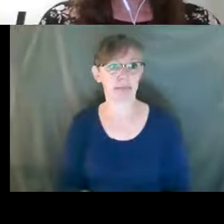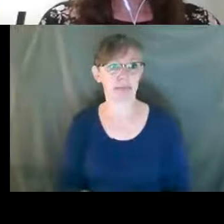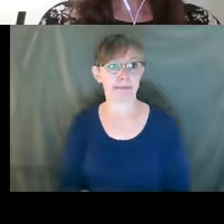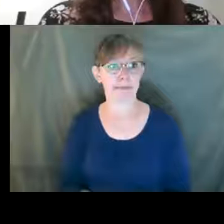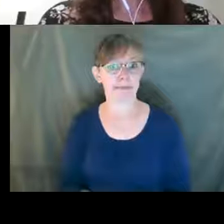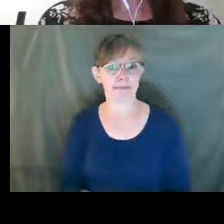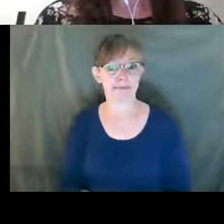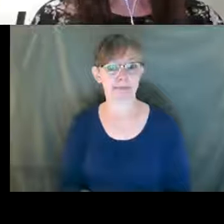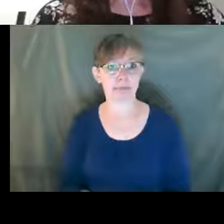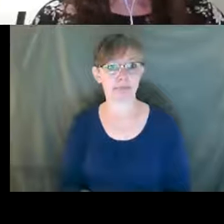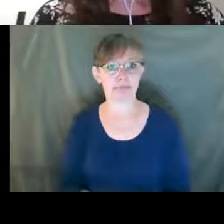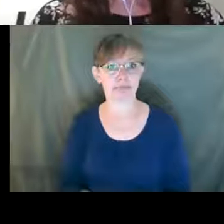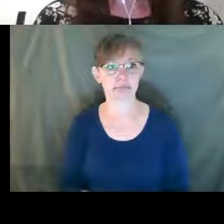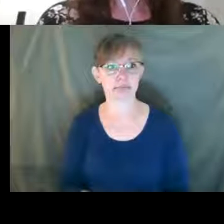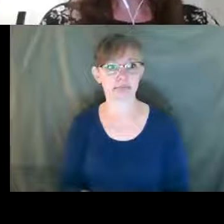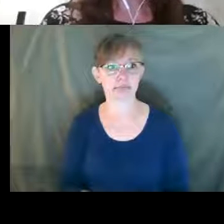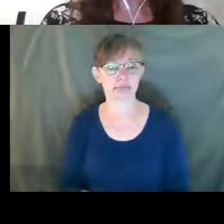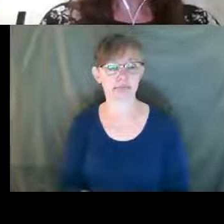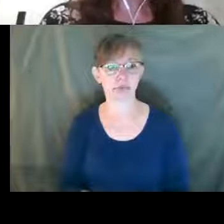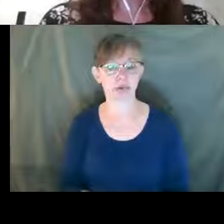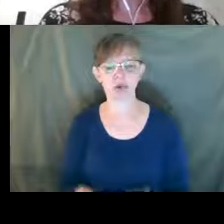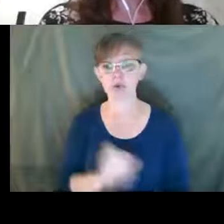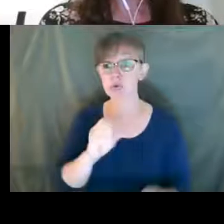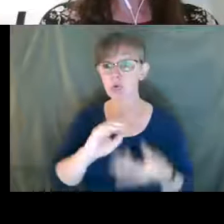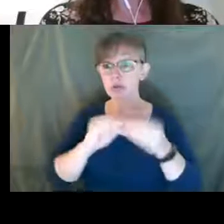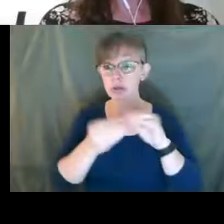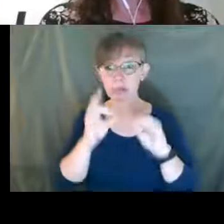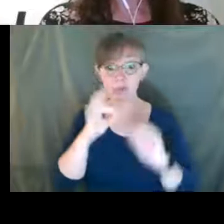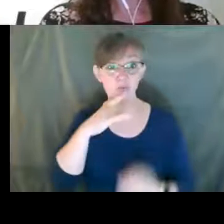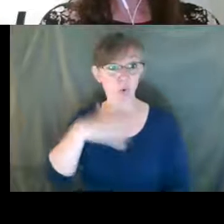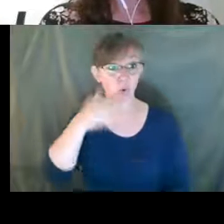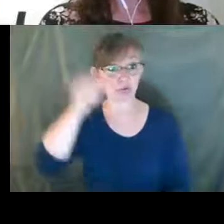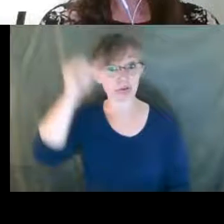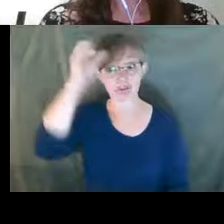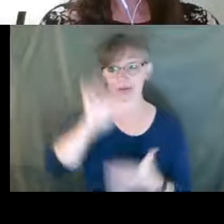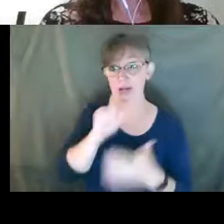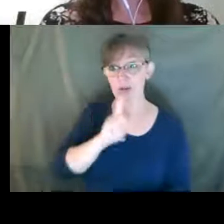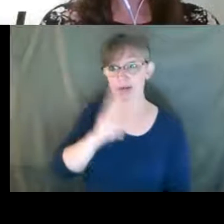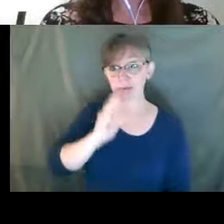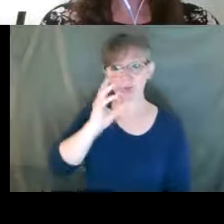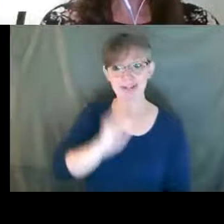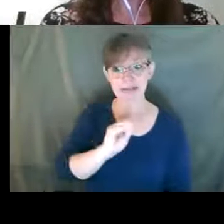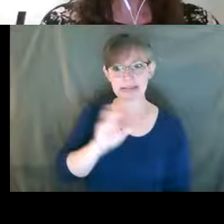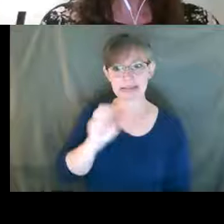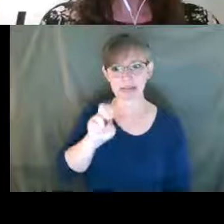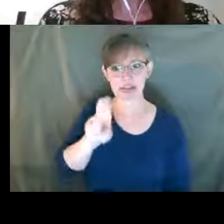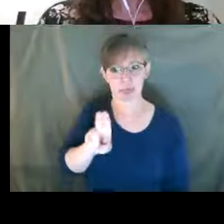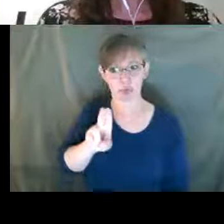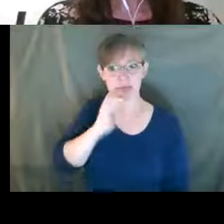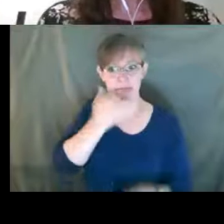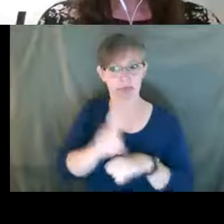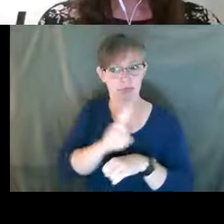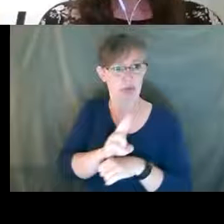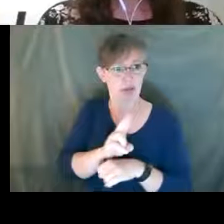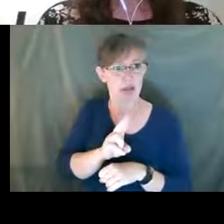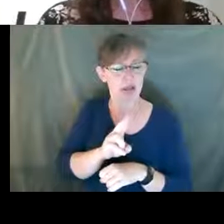So why are we seeing an increase in the number of older adults experiencing substance use disorders? Well,